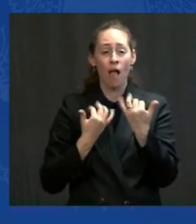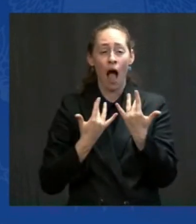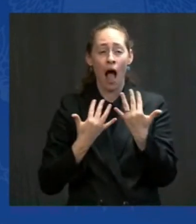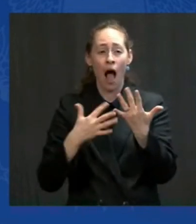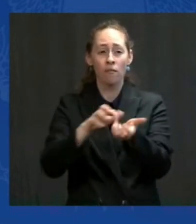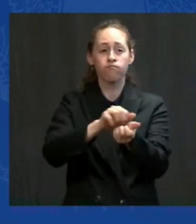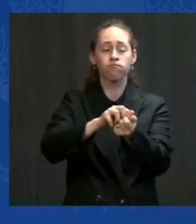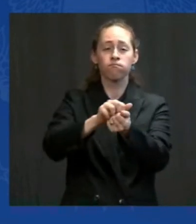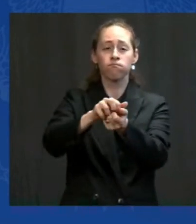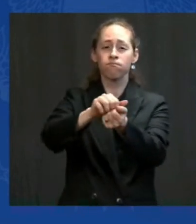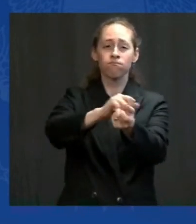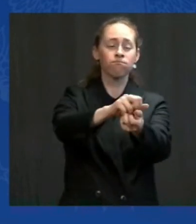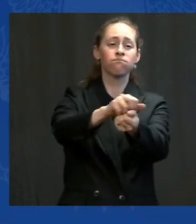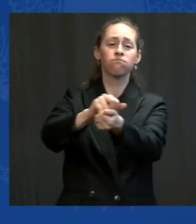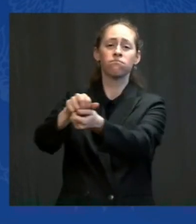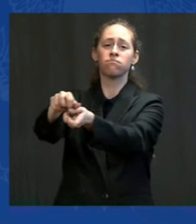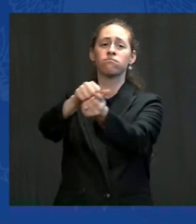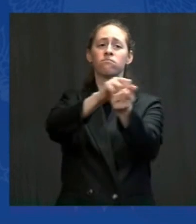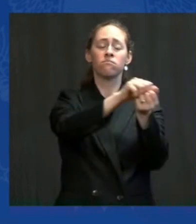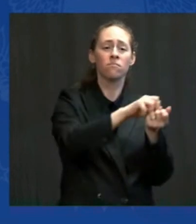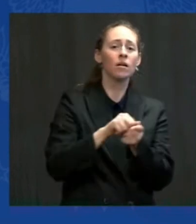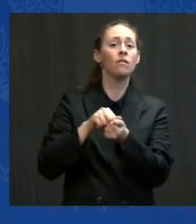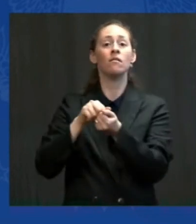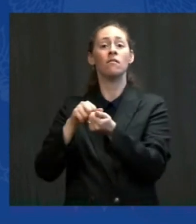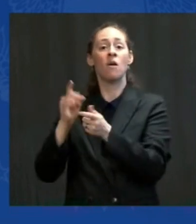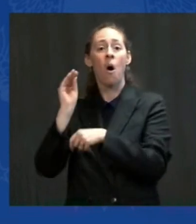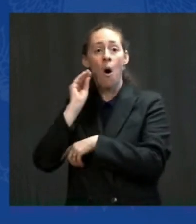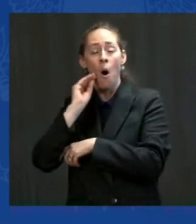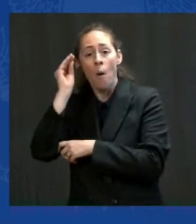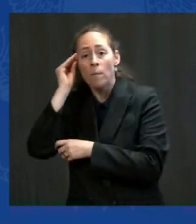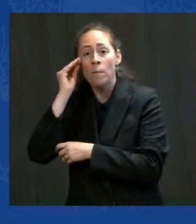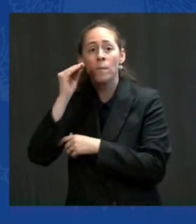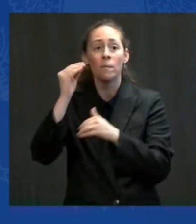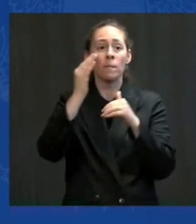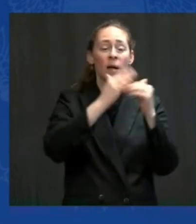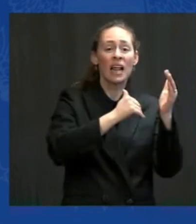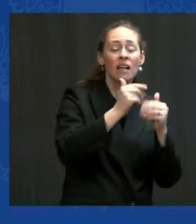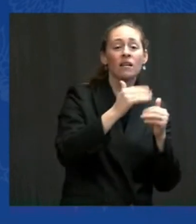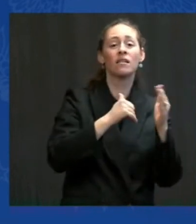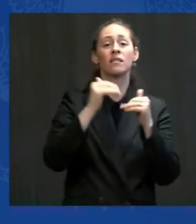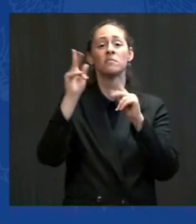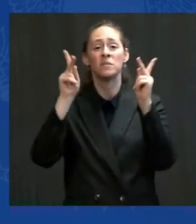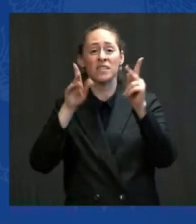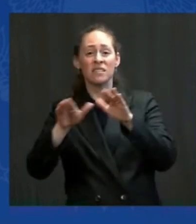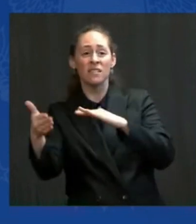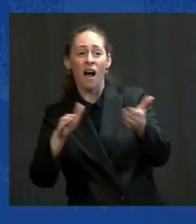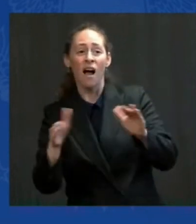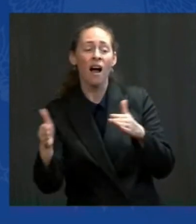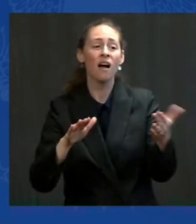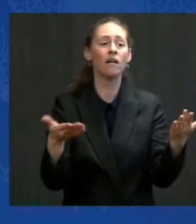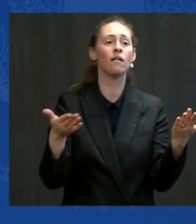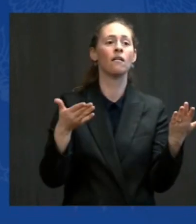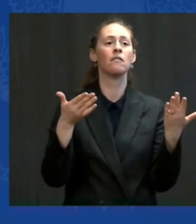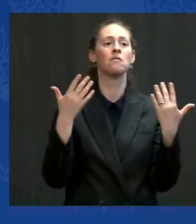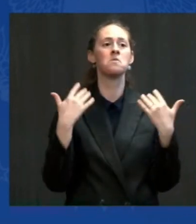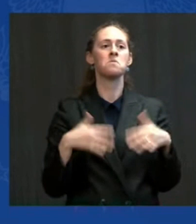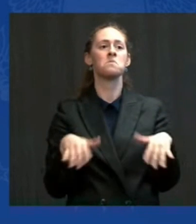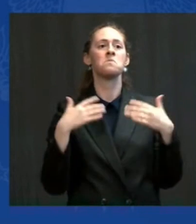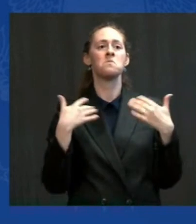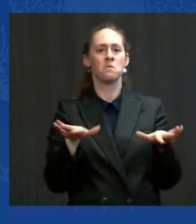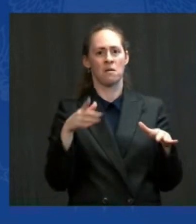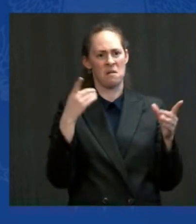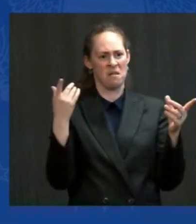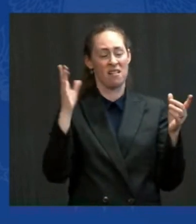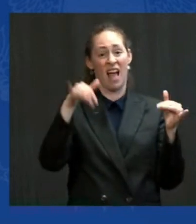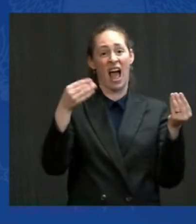lives lost and homes lost. More land that exists in my home state of Delaware and my neighboring state of Maryland combined.